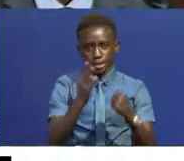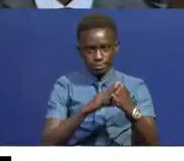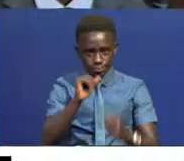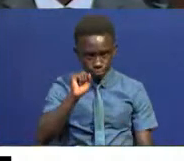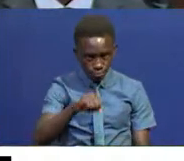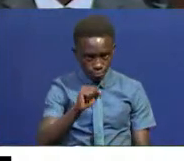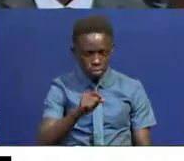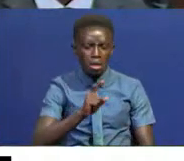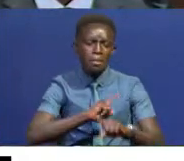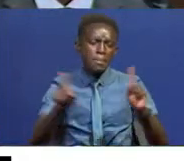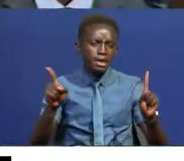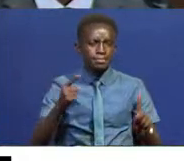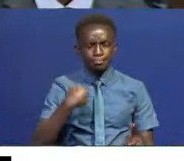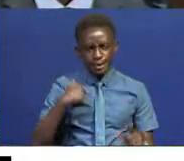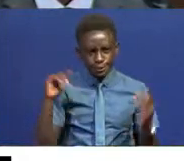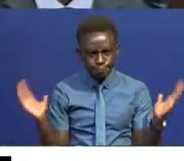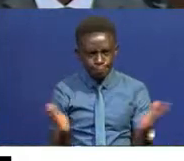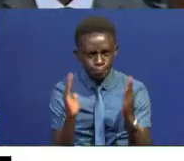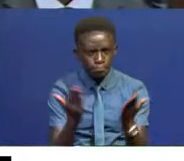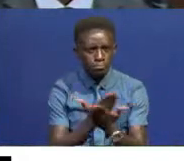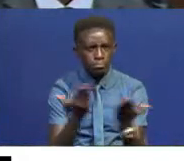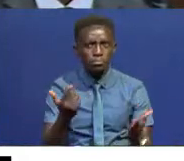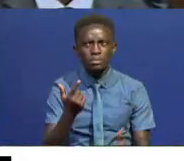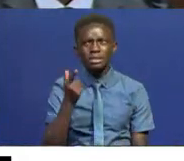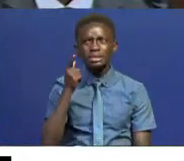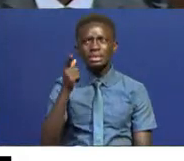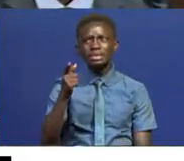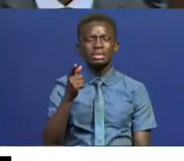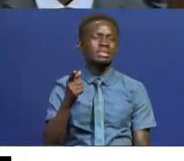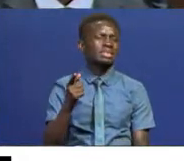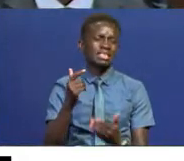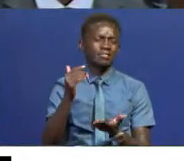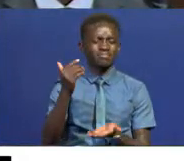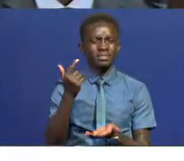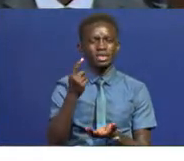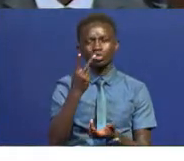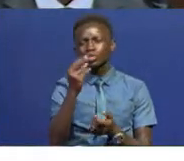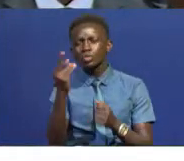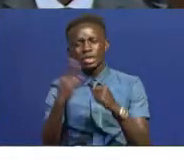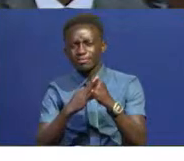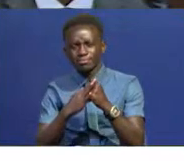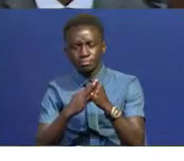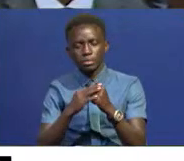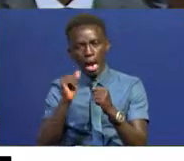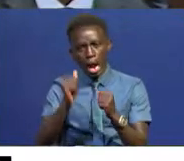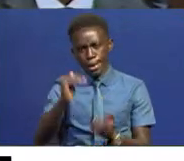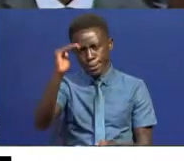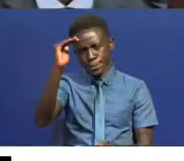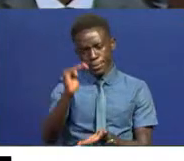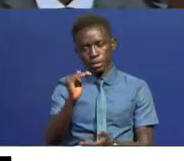but I want to encourage us to review that date, because it's doable, to